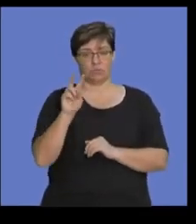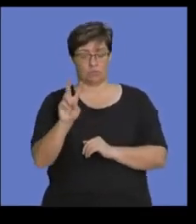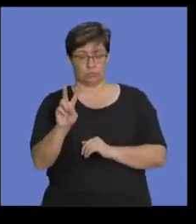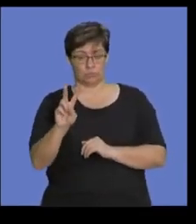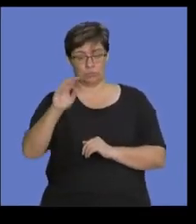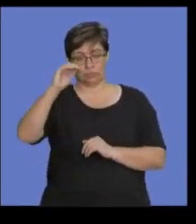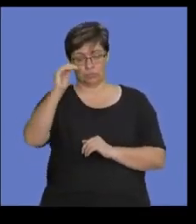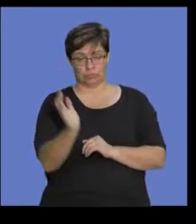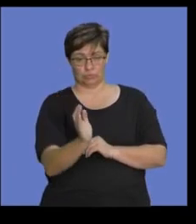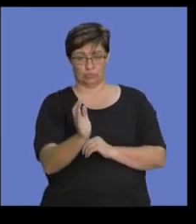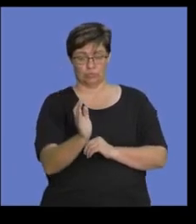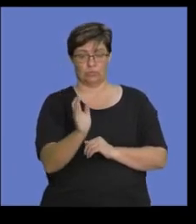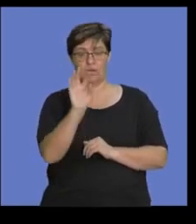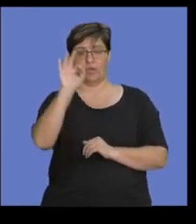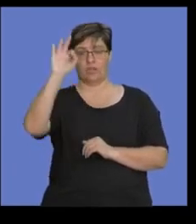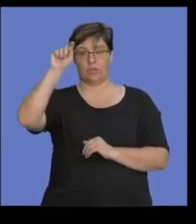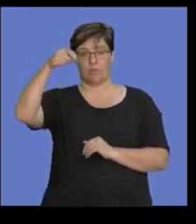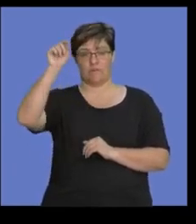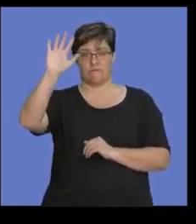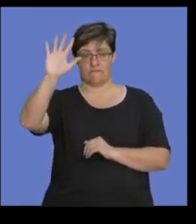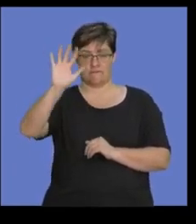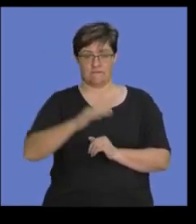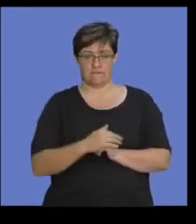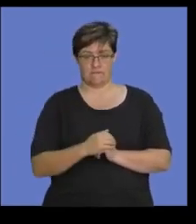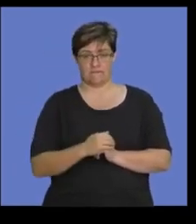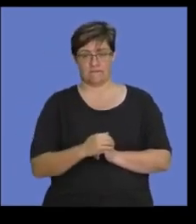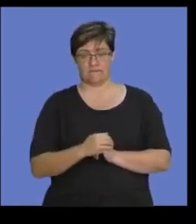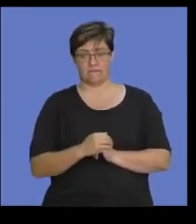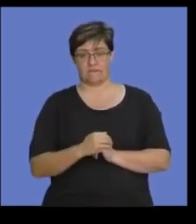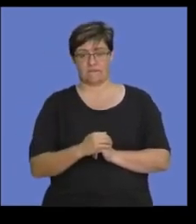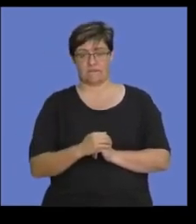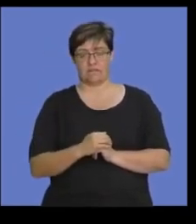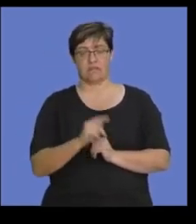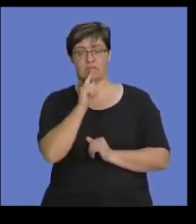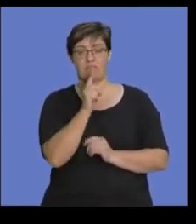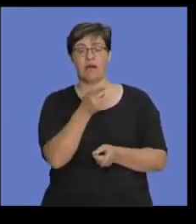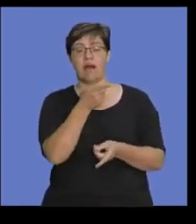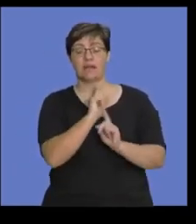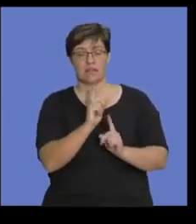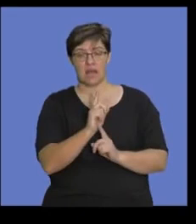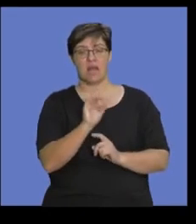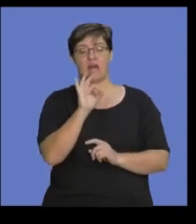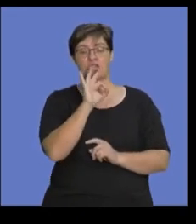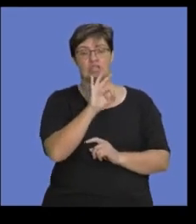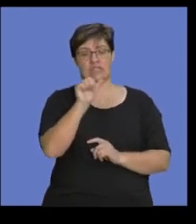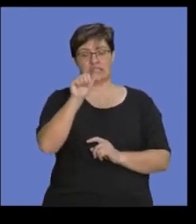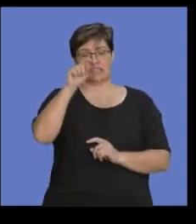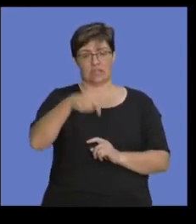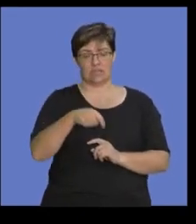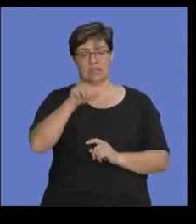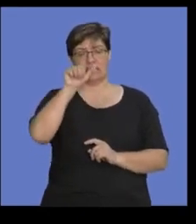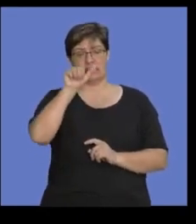0.2 to the exponent of 3.5, and this will give me